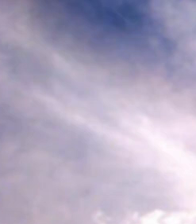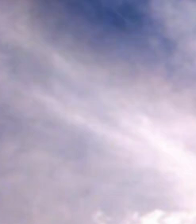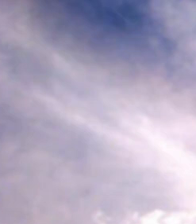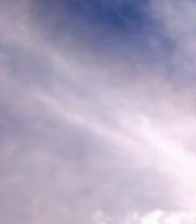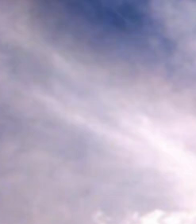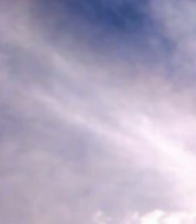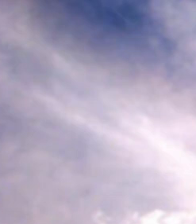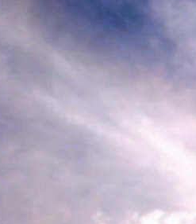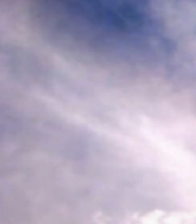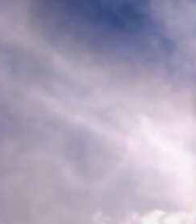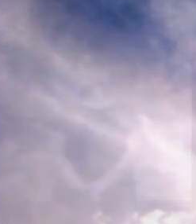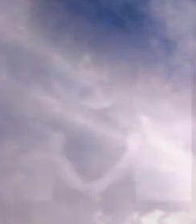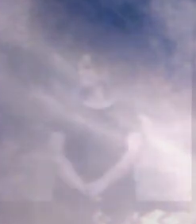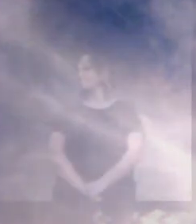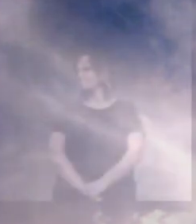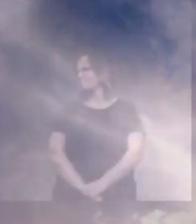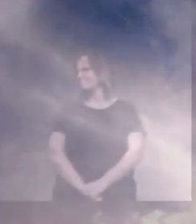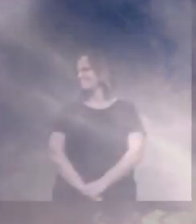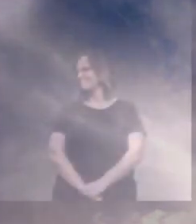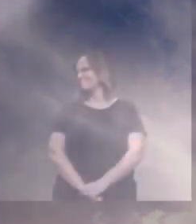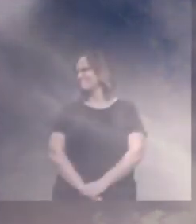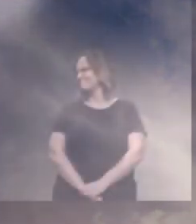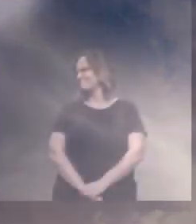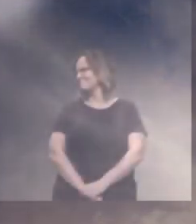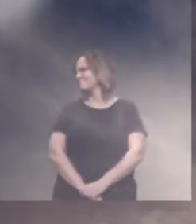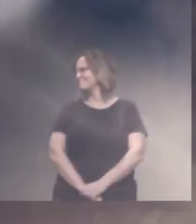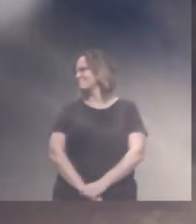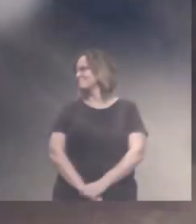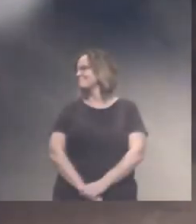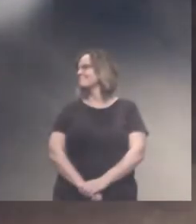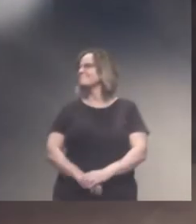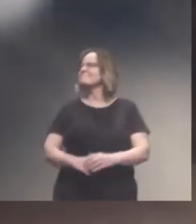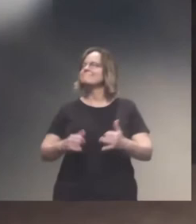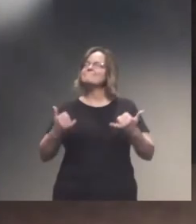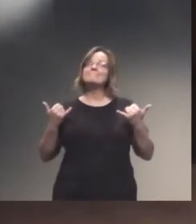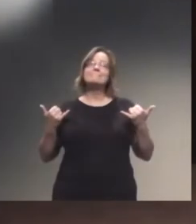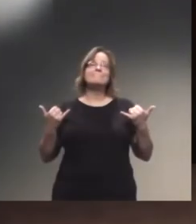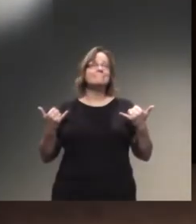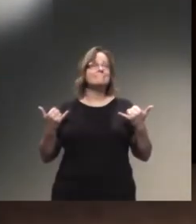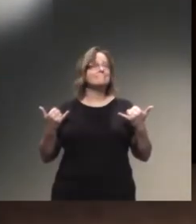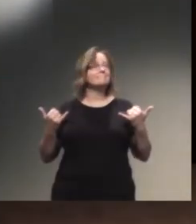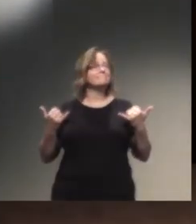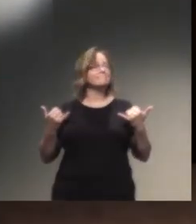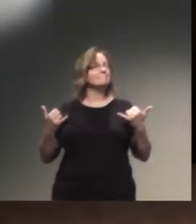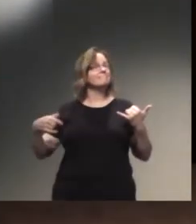And as we allow our attention to return to this room,